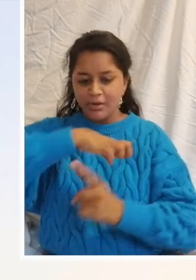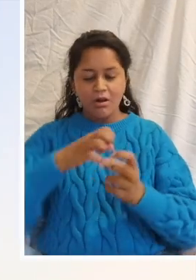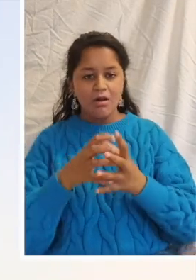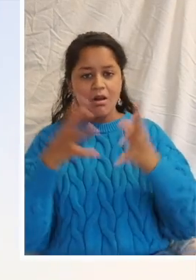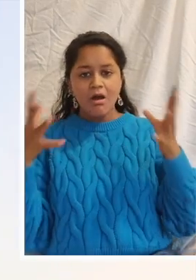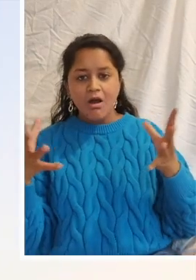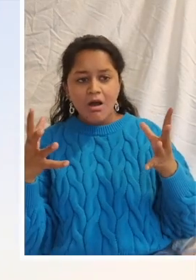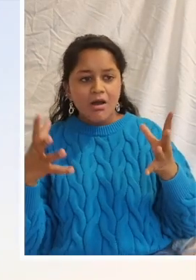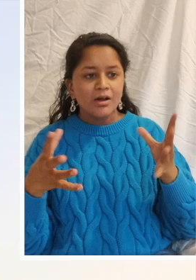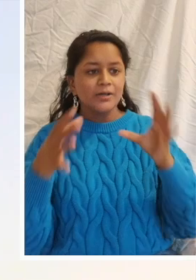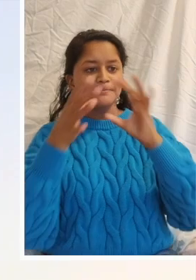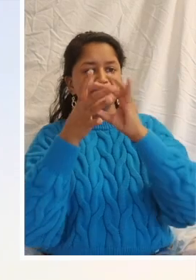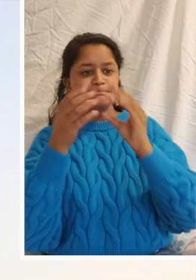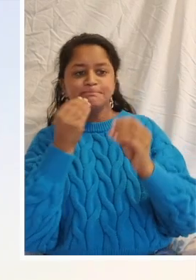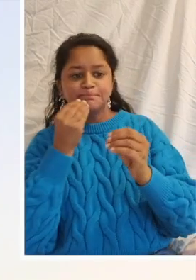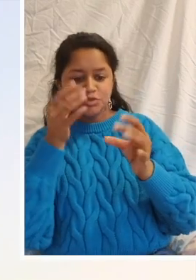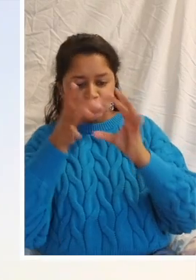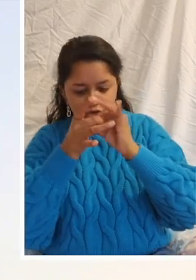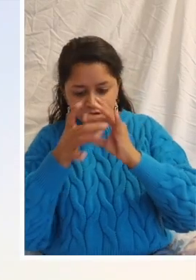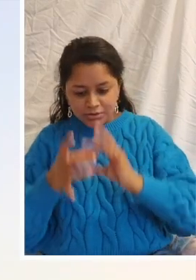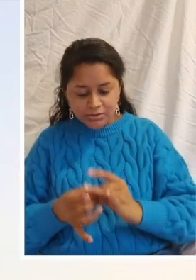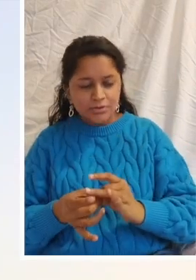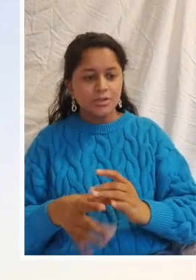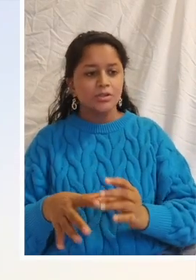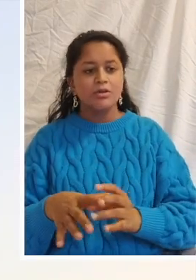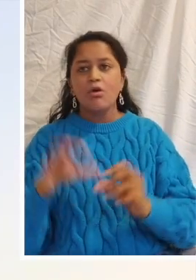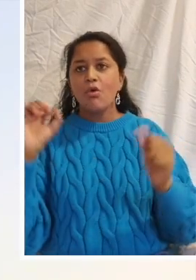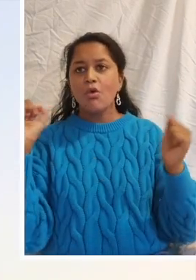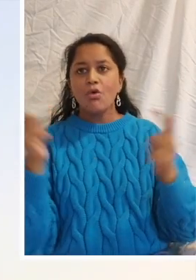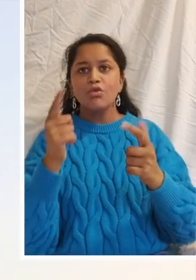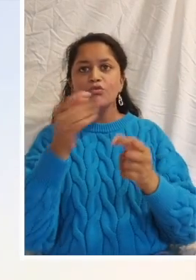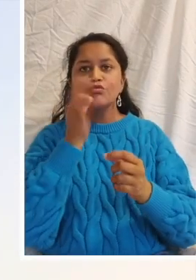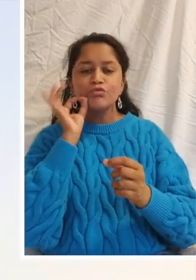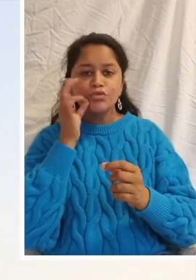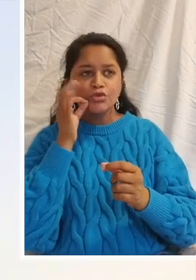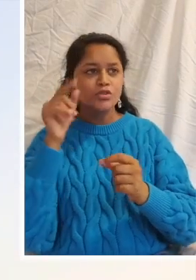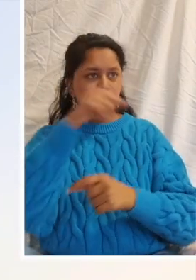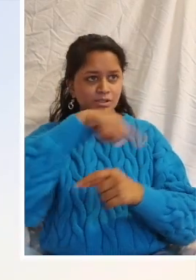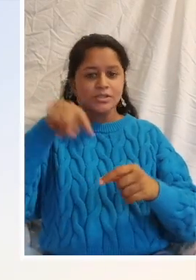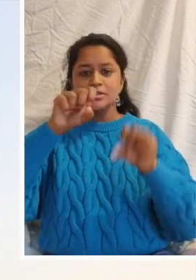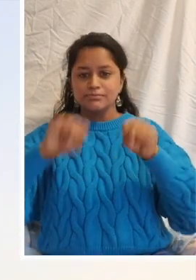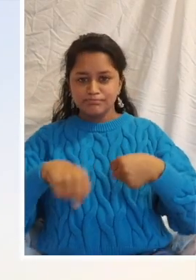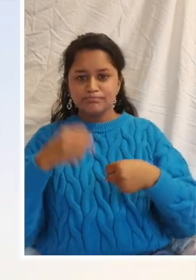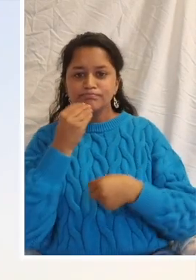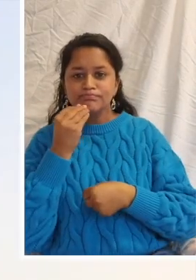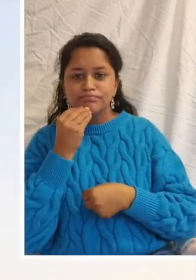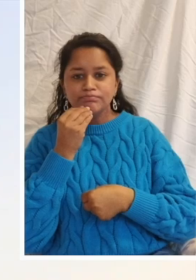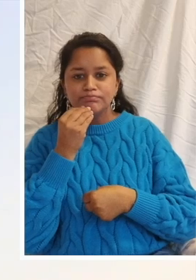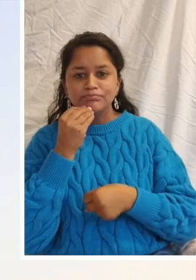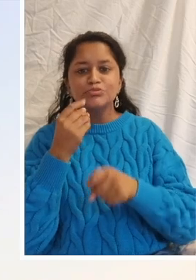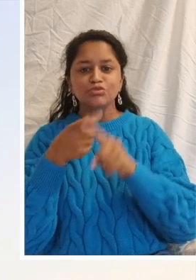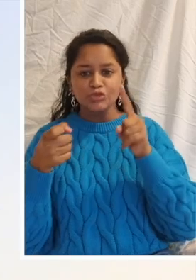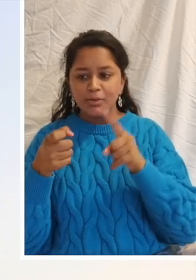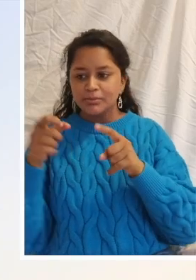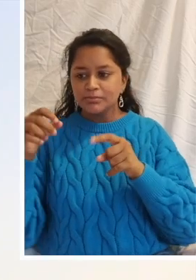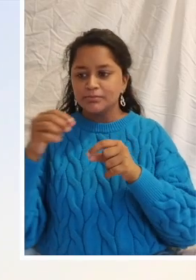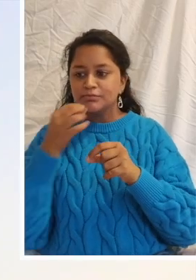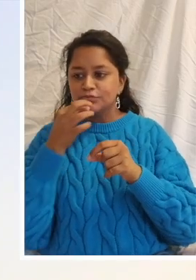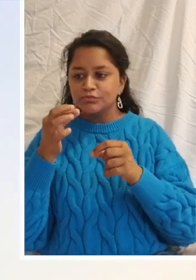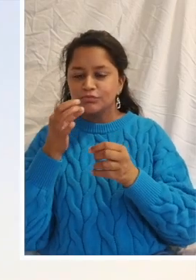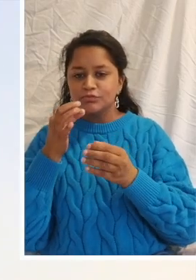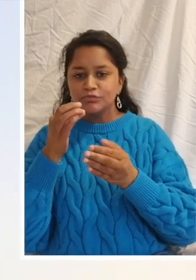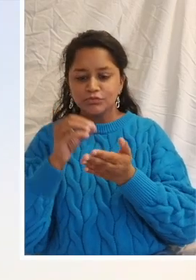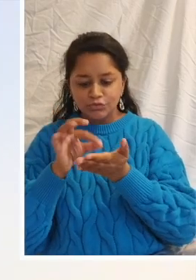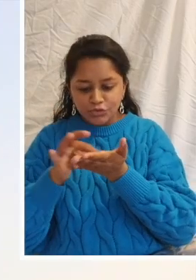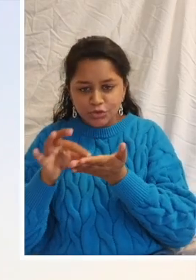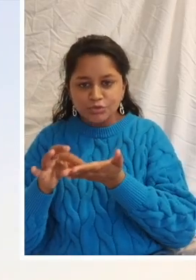Without Jamaican fruit bats, we would have a lot less fruiting trees on island, especially things like mangoes, papayas, all the fruits that